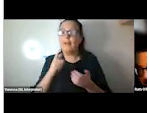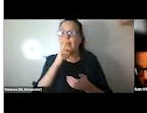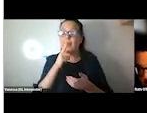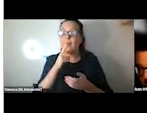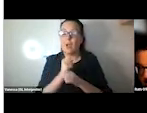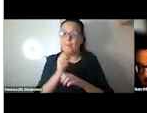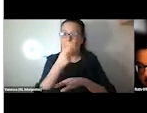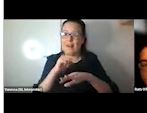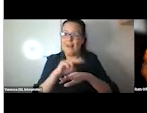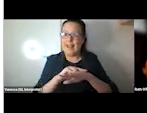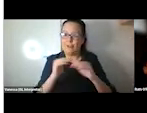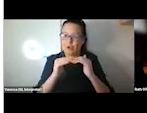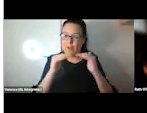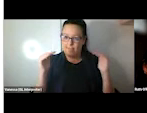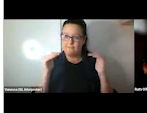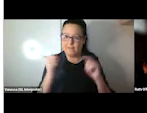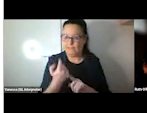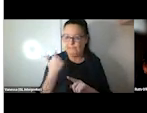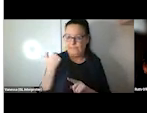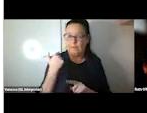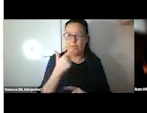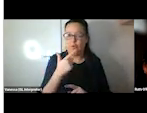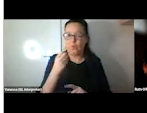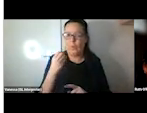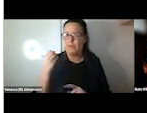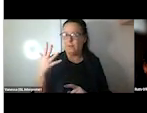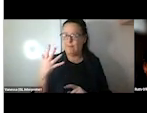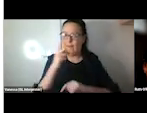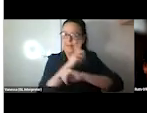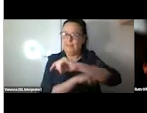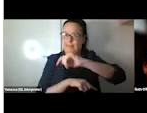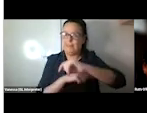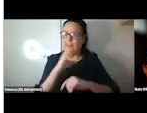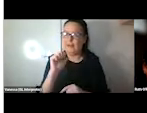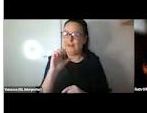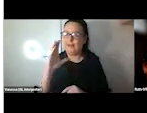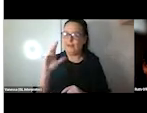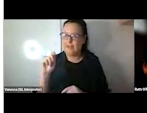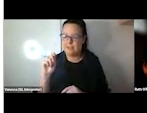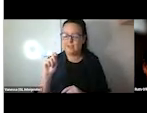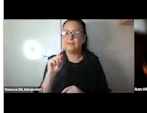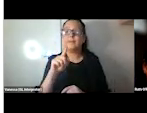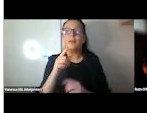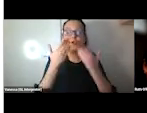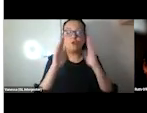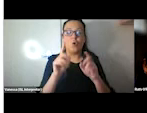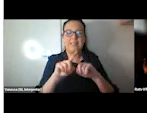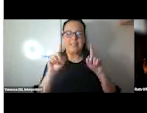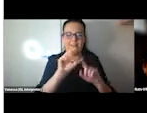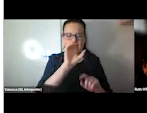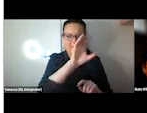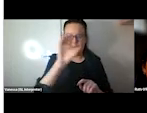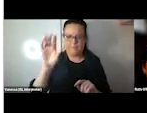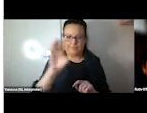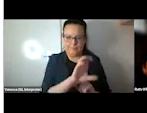Act 2005. And on screen, I have a slide that highlights the different areas of the Disability